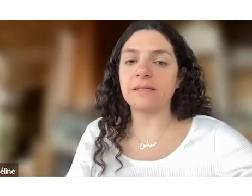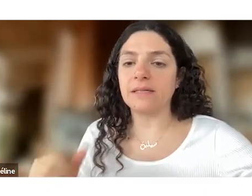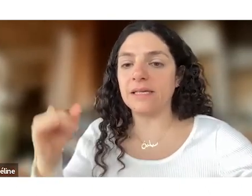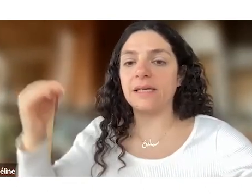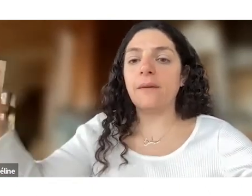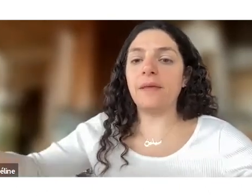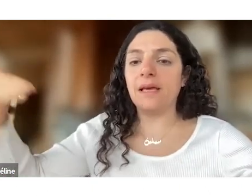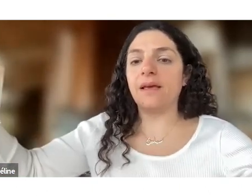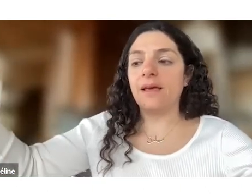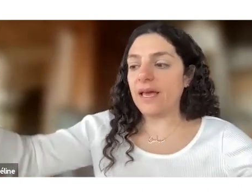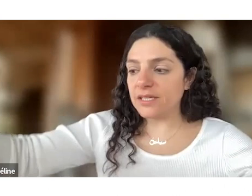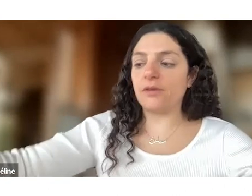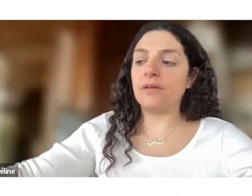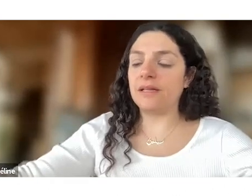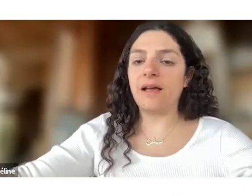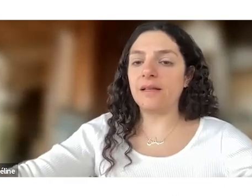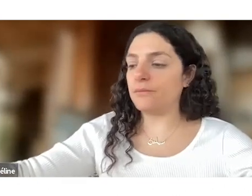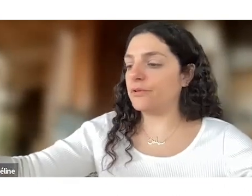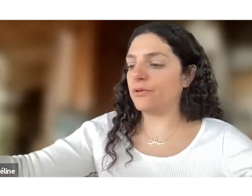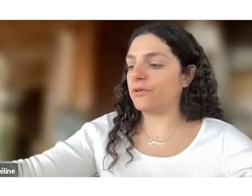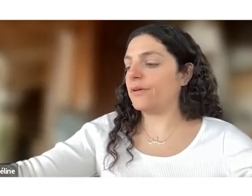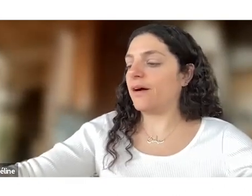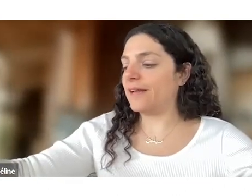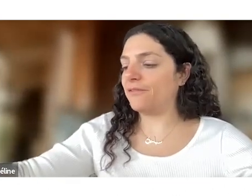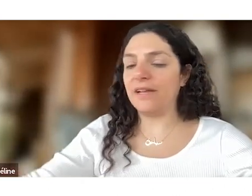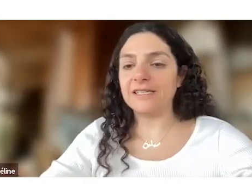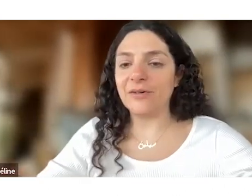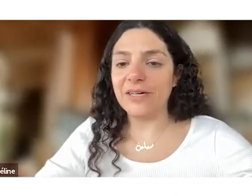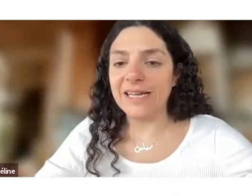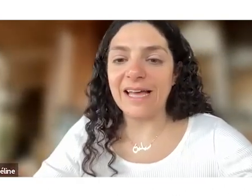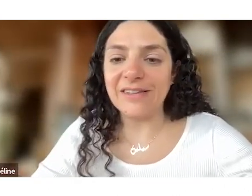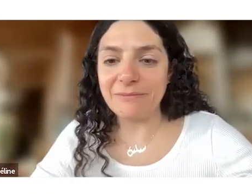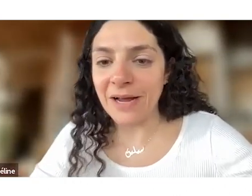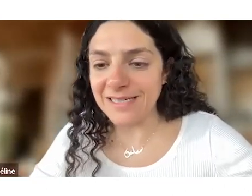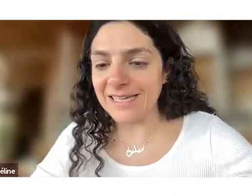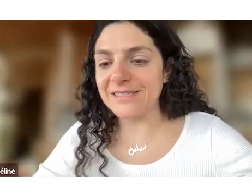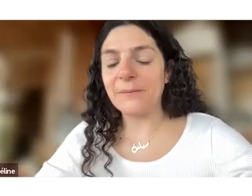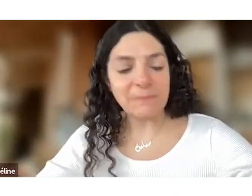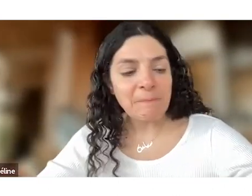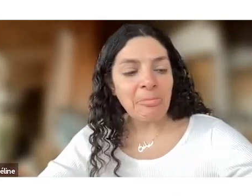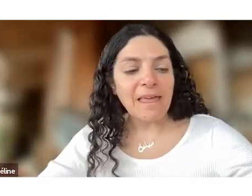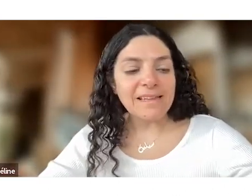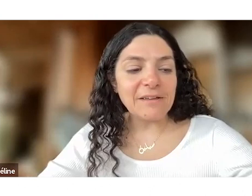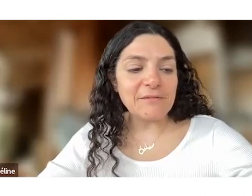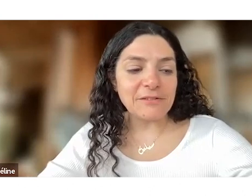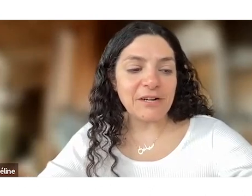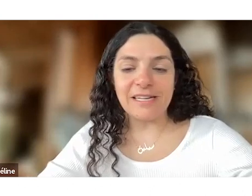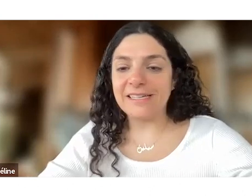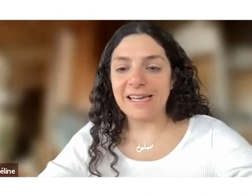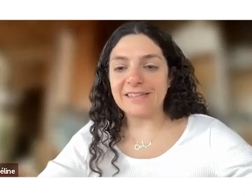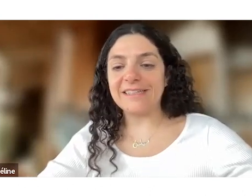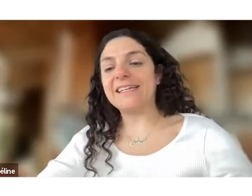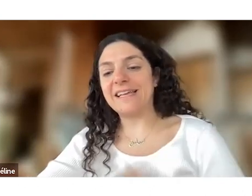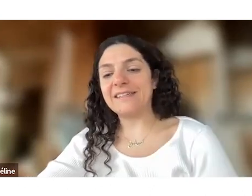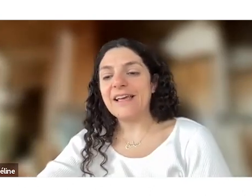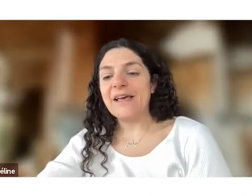what's practically being executed in Hollywood or on Netflix or in other projects. So thank you for shining the